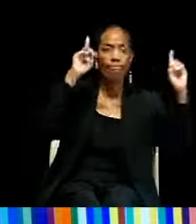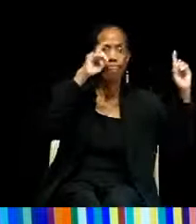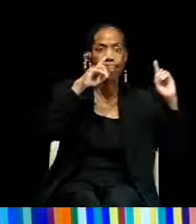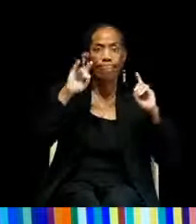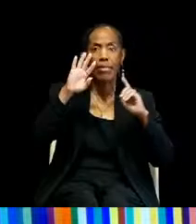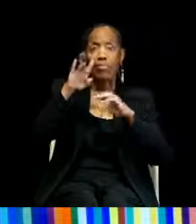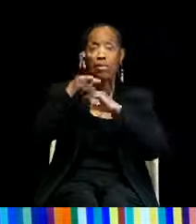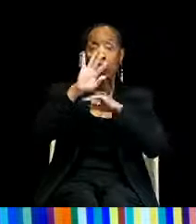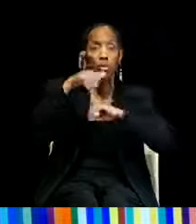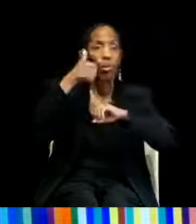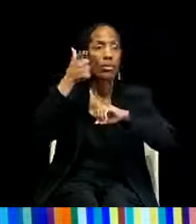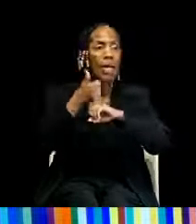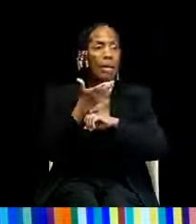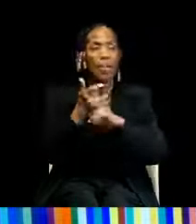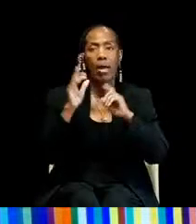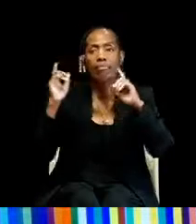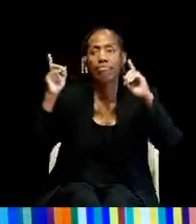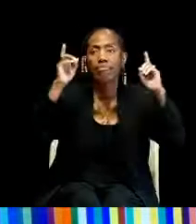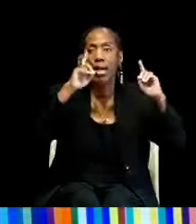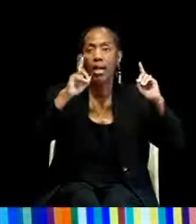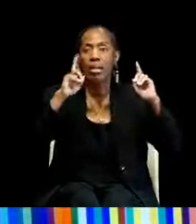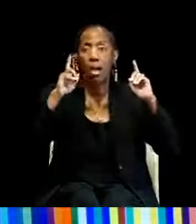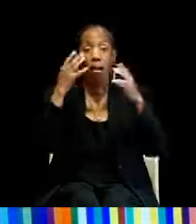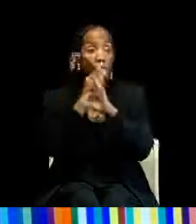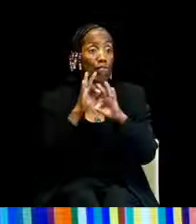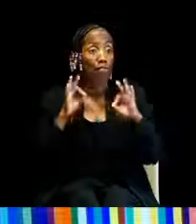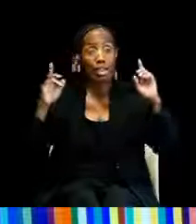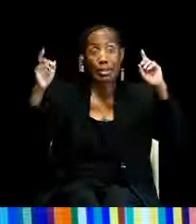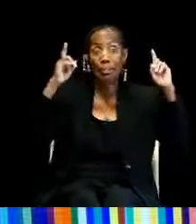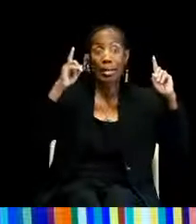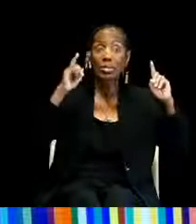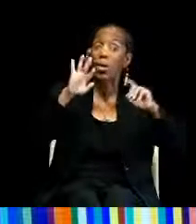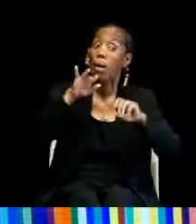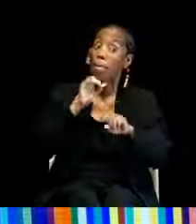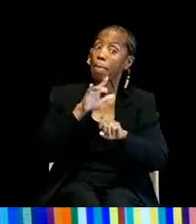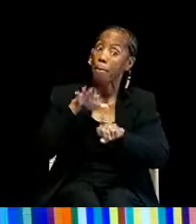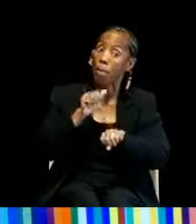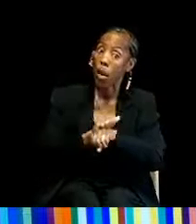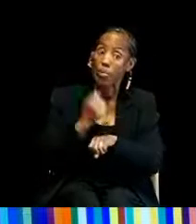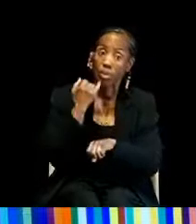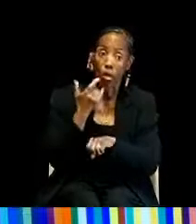studio set up, taking portraits, free portraits, by appointment